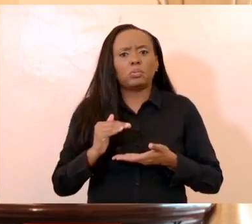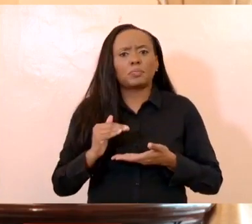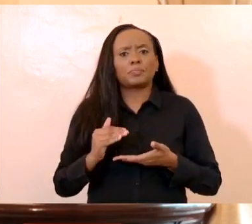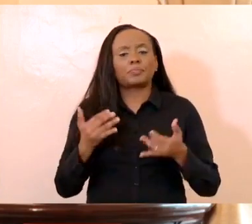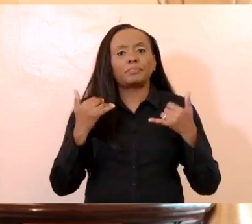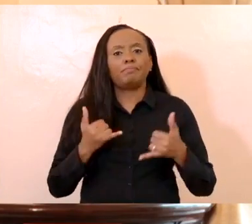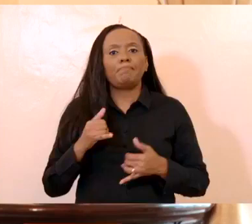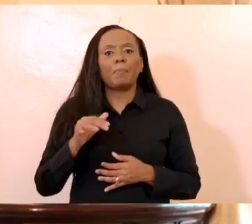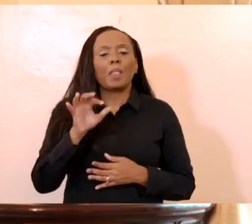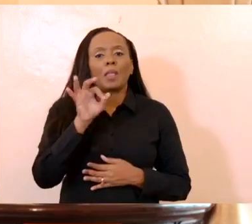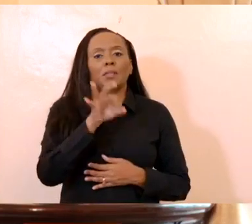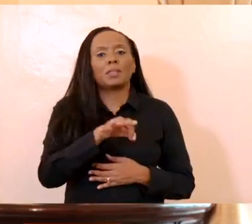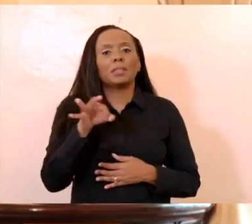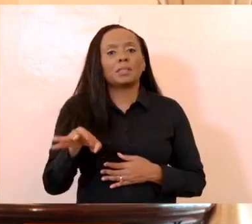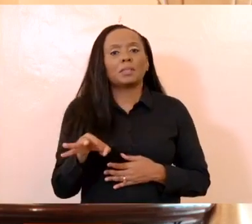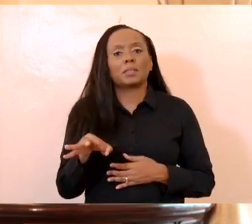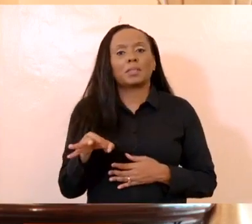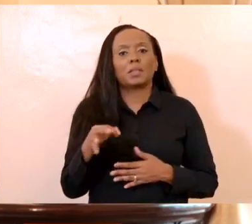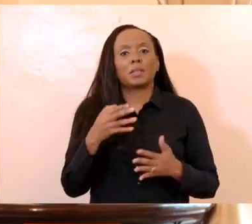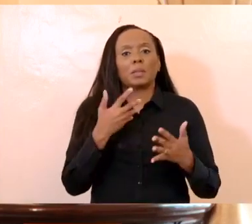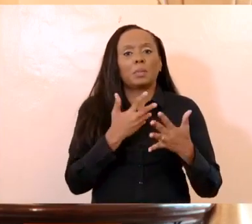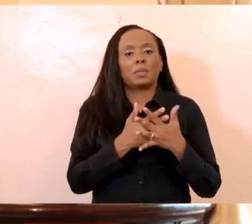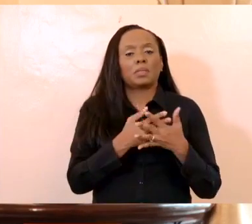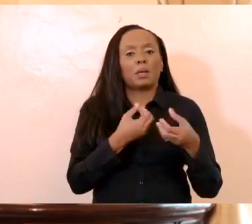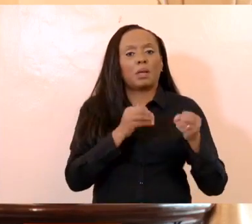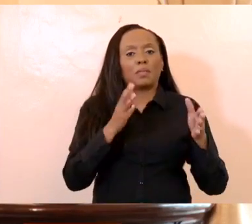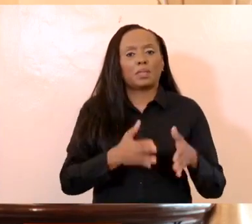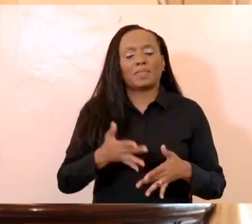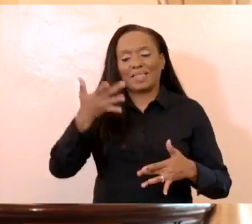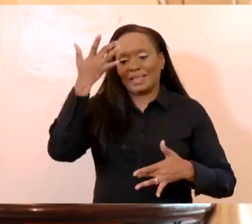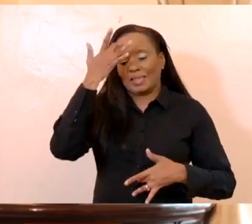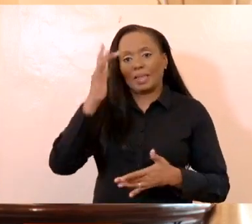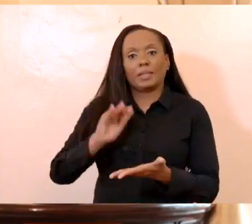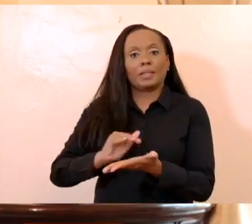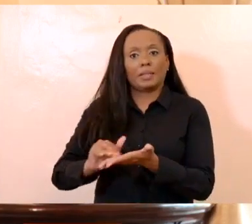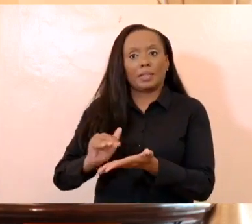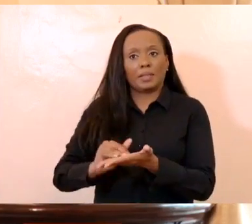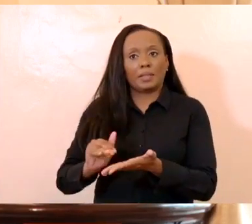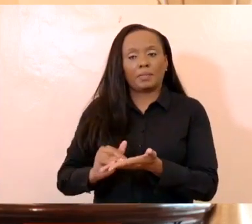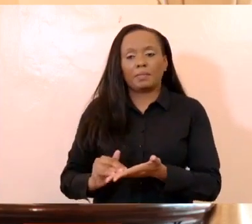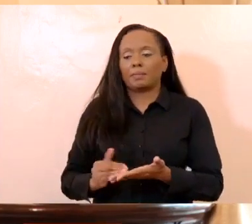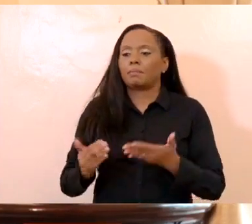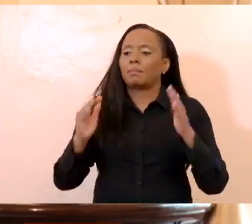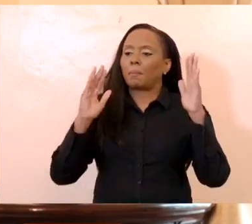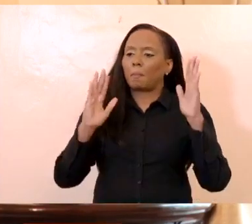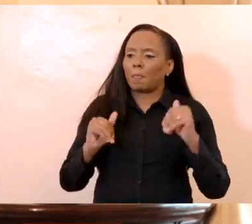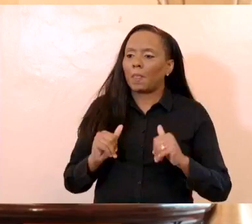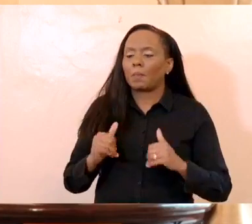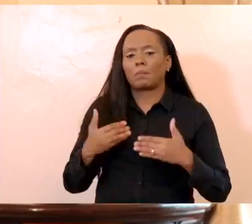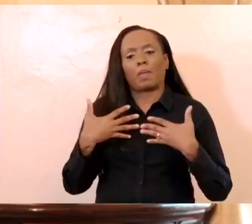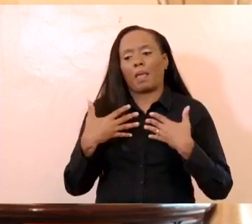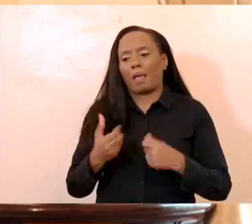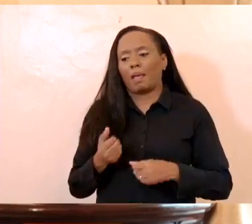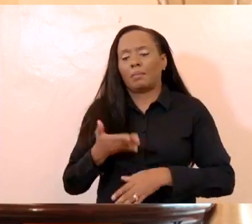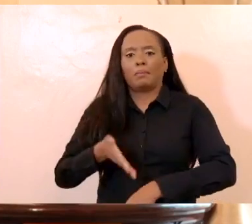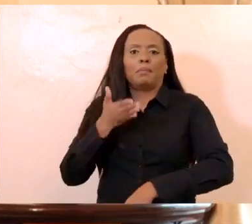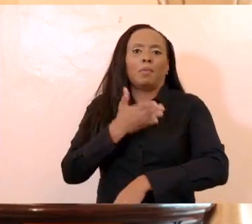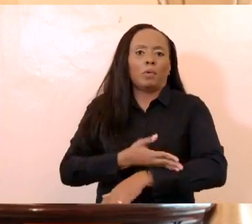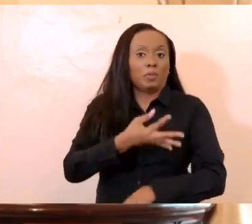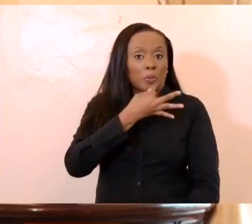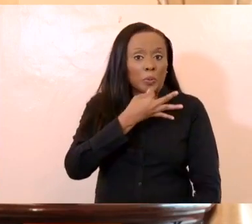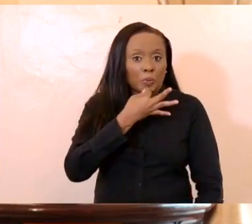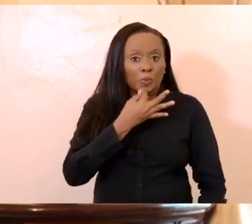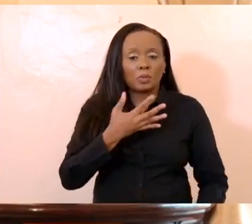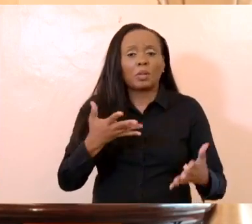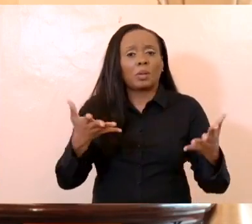currently have 99 prison officers on sick leave, and I wish them a very speedy return to health, and so that they